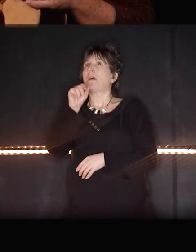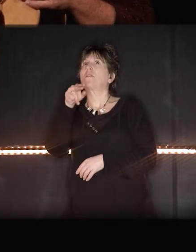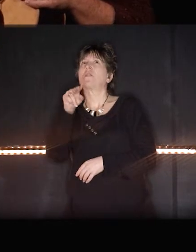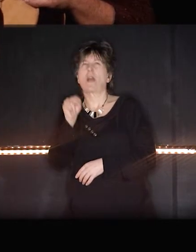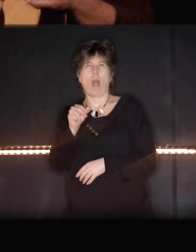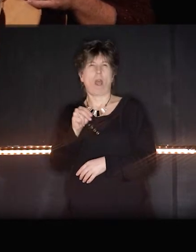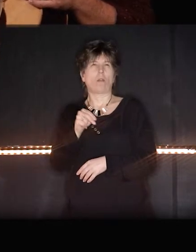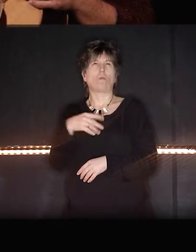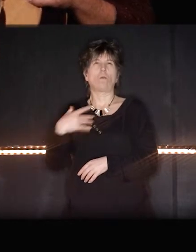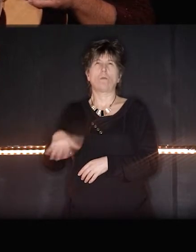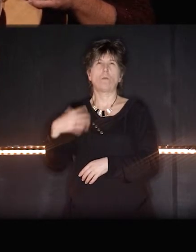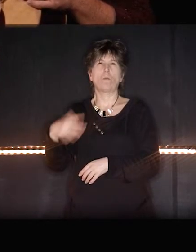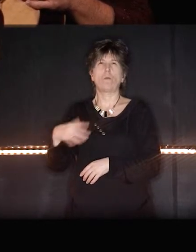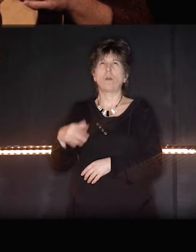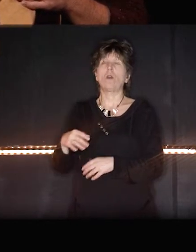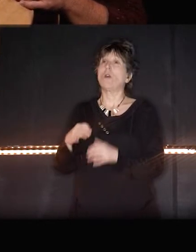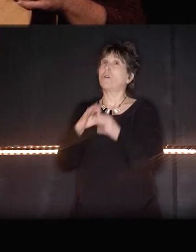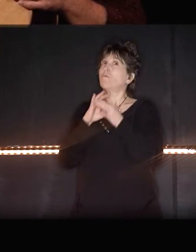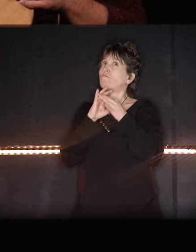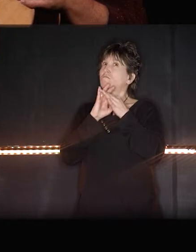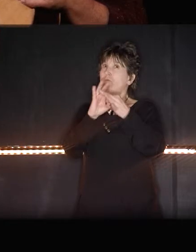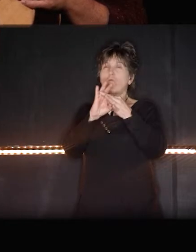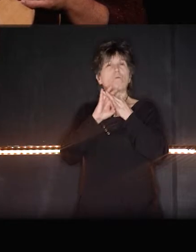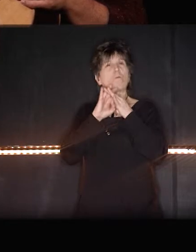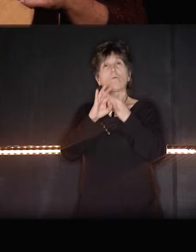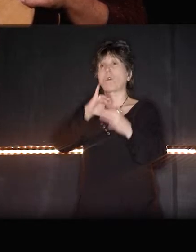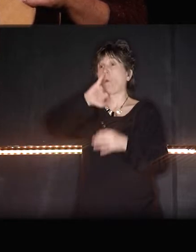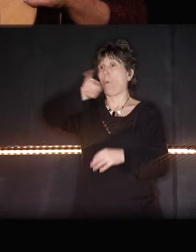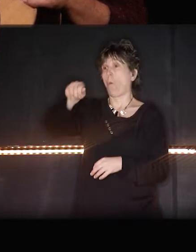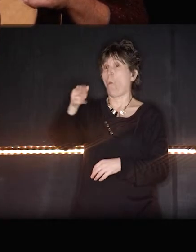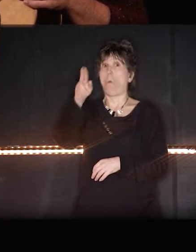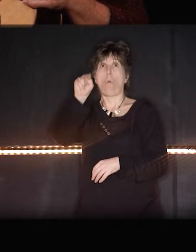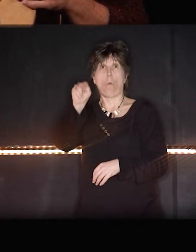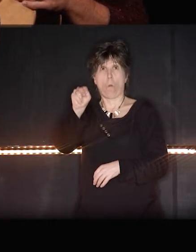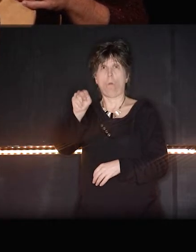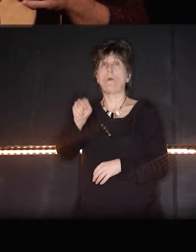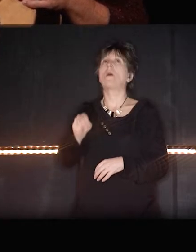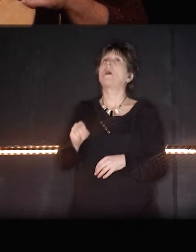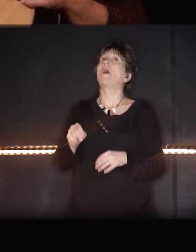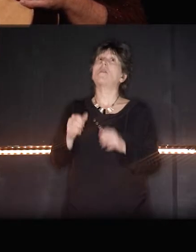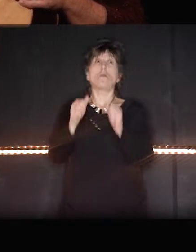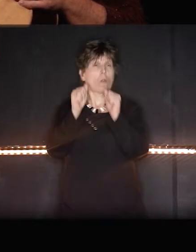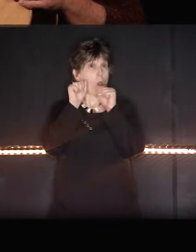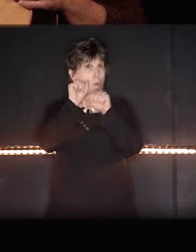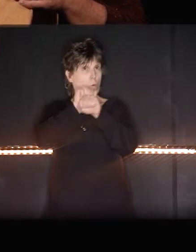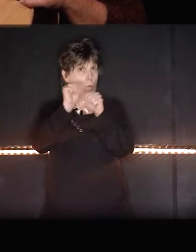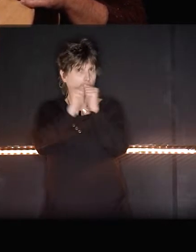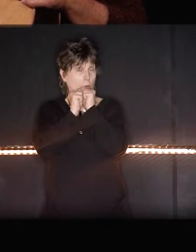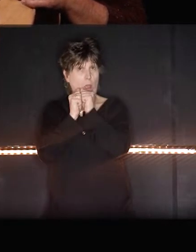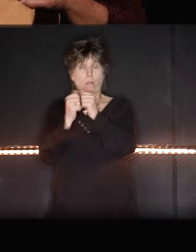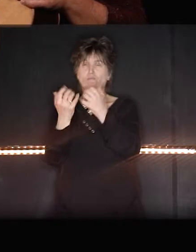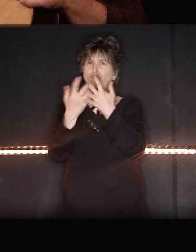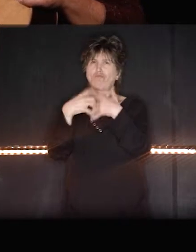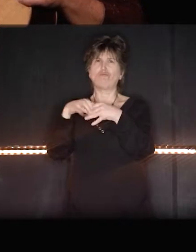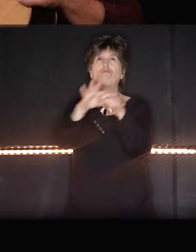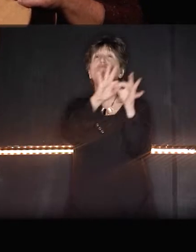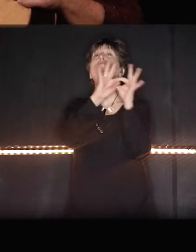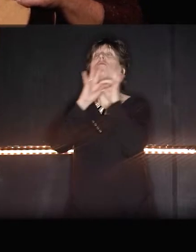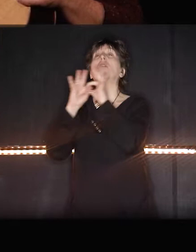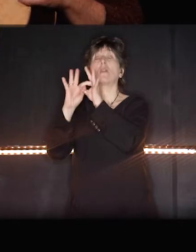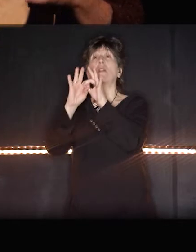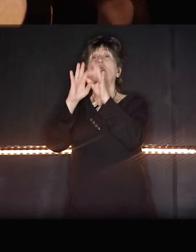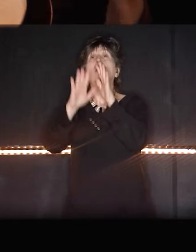And Pastor Dan has had a huge relationship with Juan. And they've worked